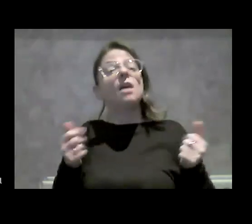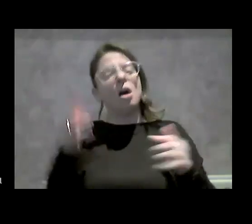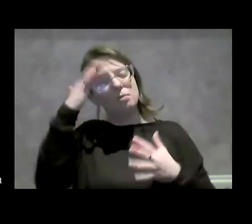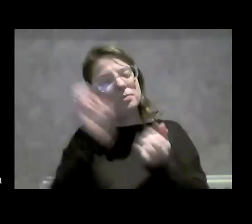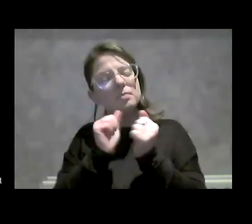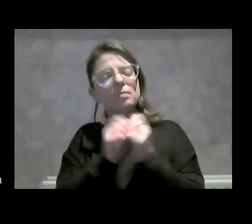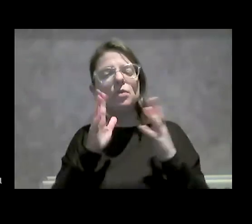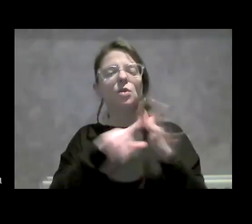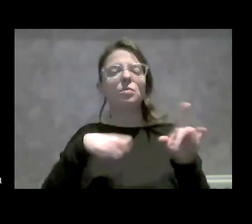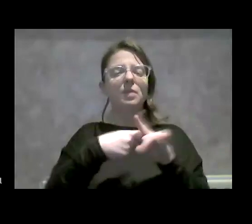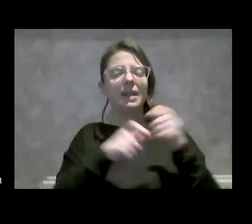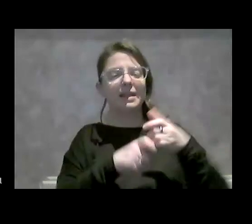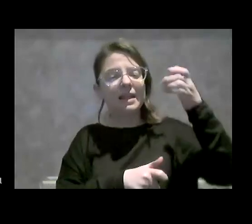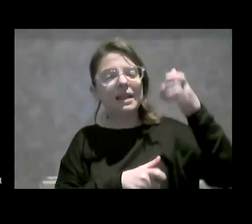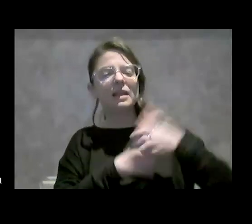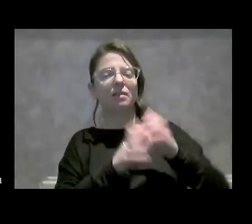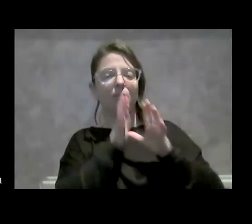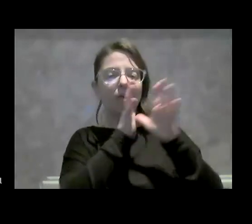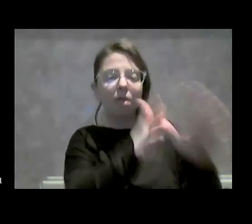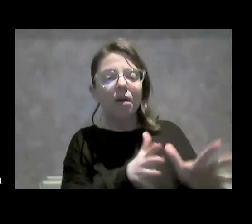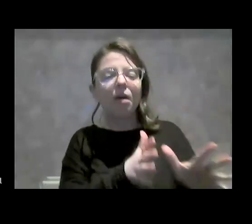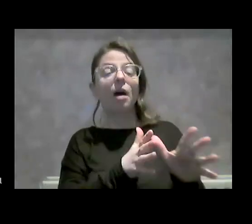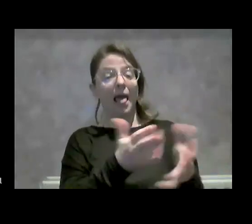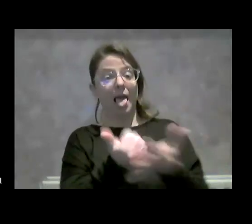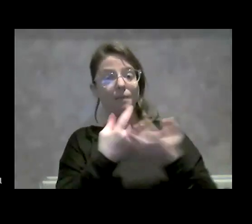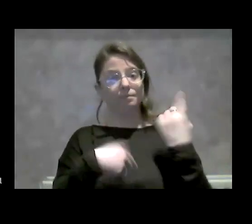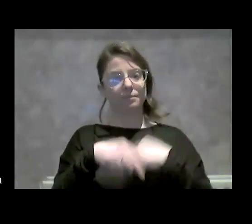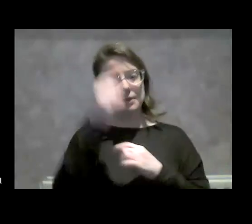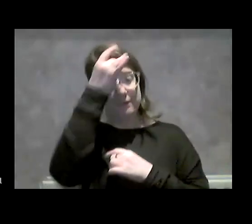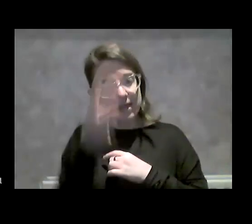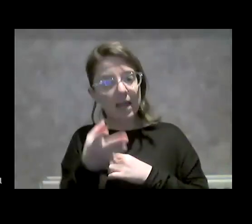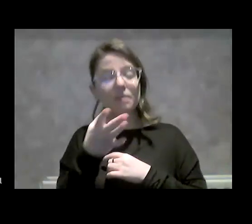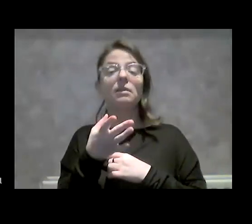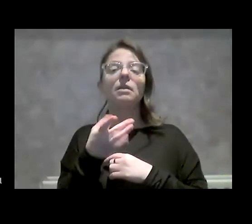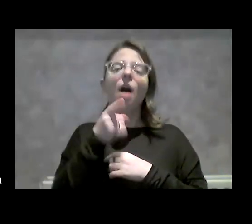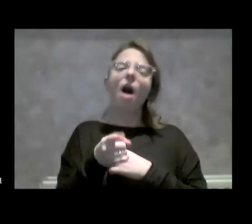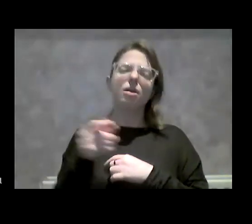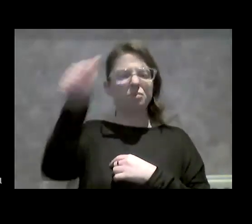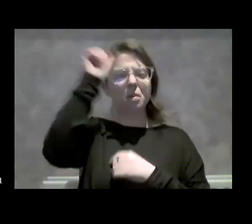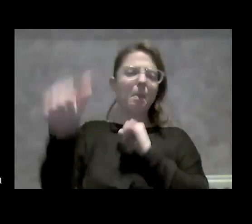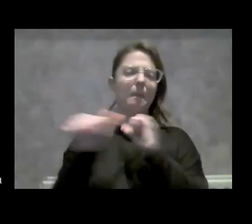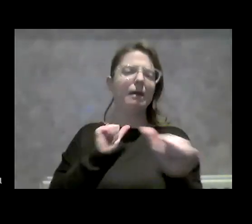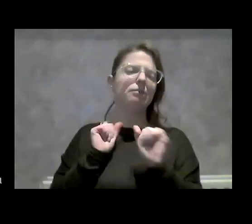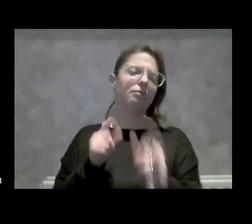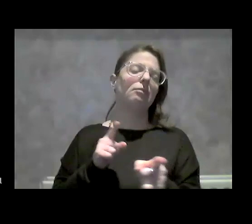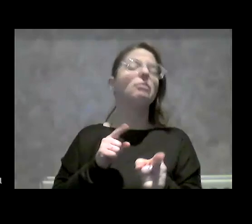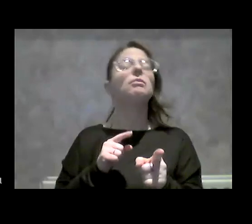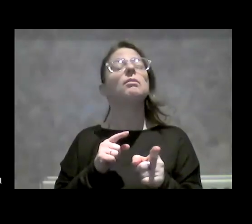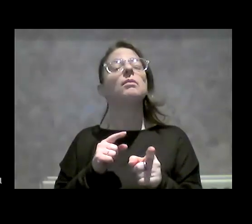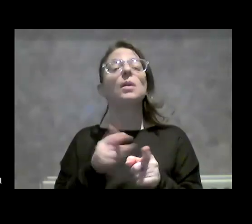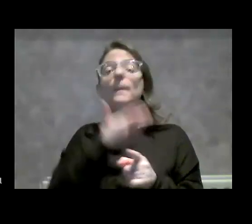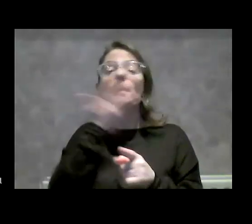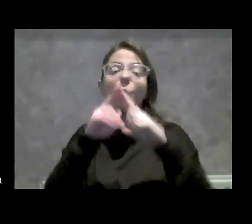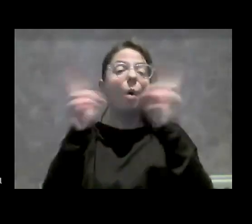and makes them blurry, helps us to forget. But she thinks she knows best. She doesn't have a